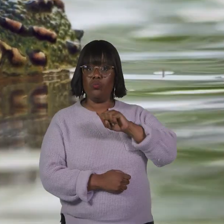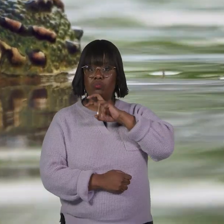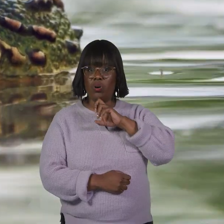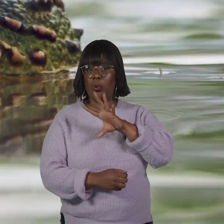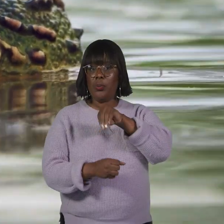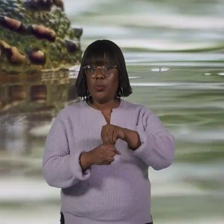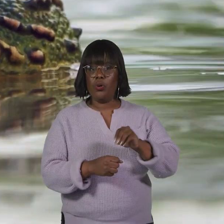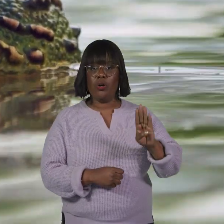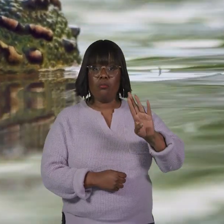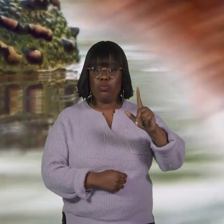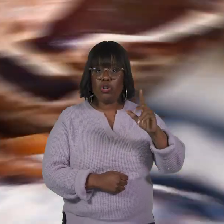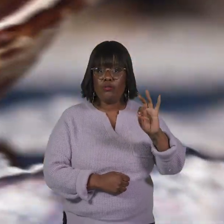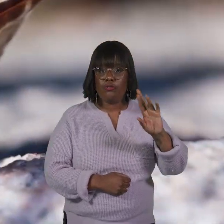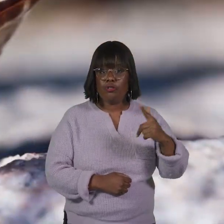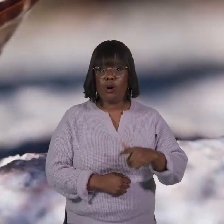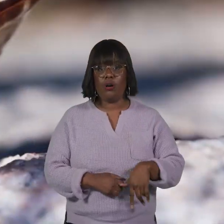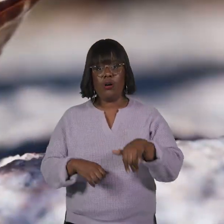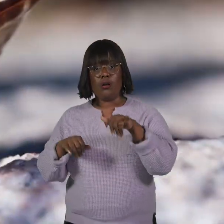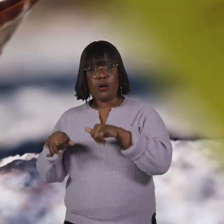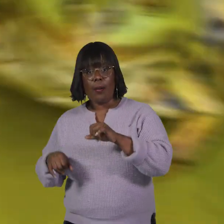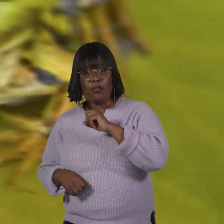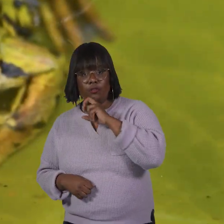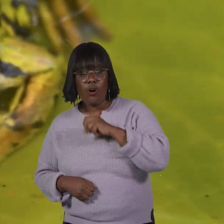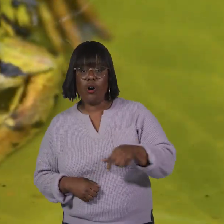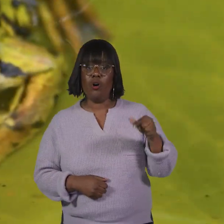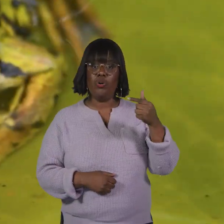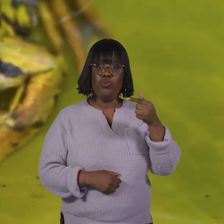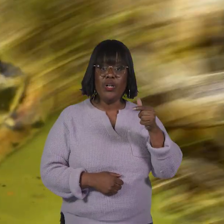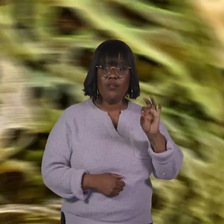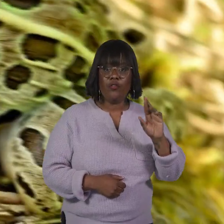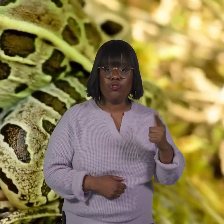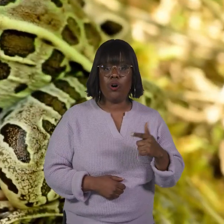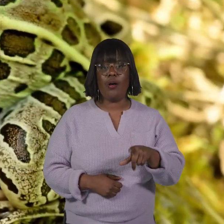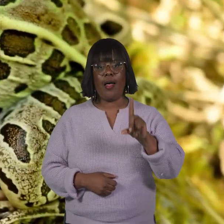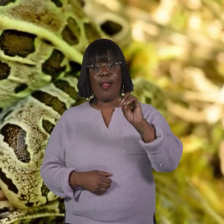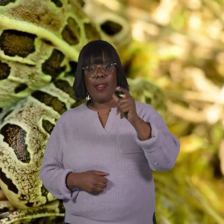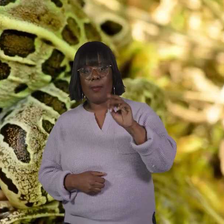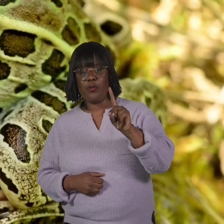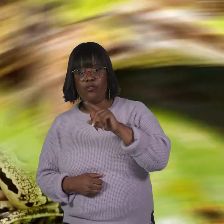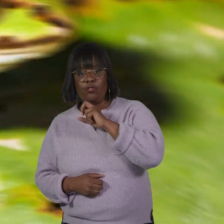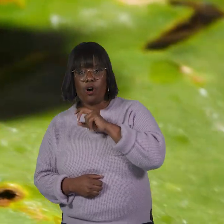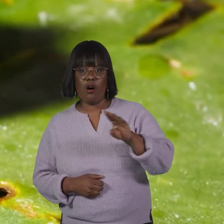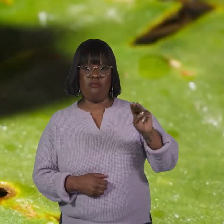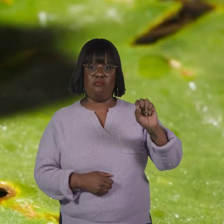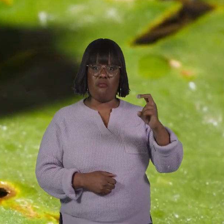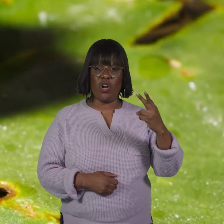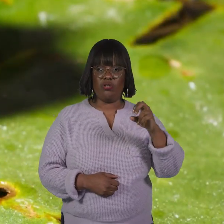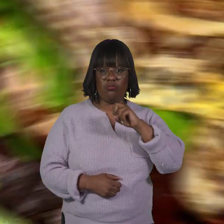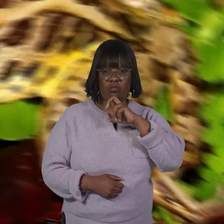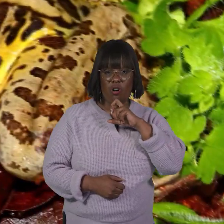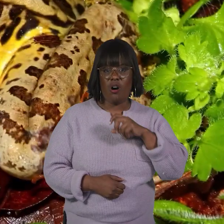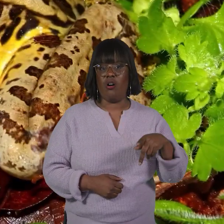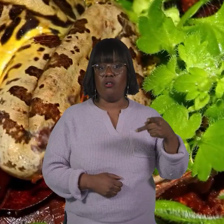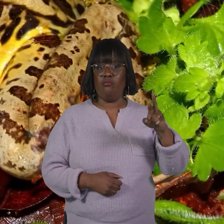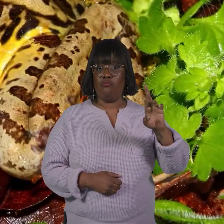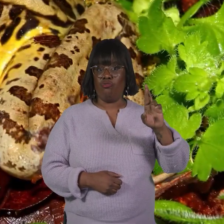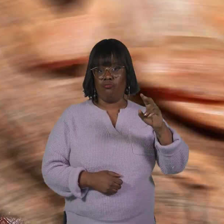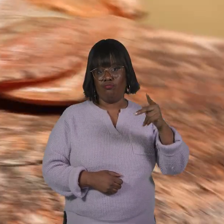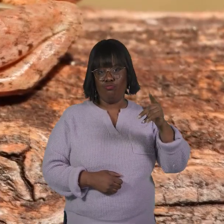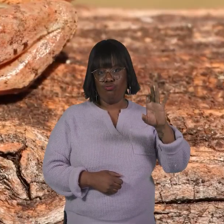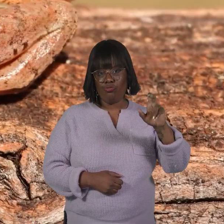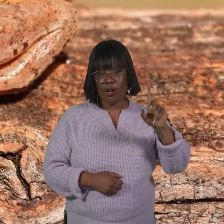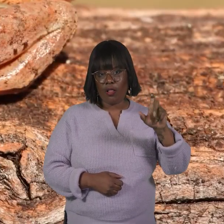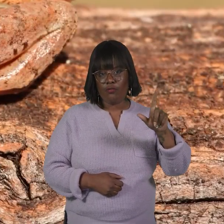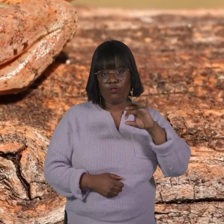the bullfrog, common frog, green frog, leopard frog, marsh frog, pickerel frog,